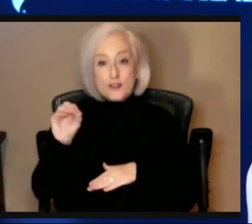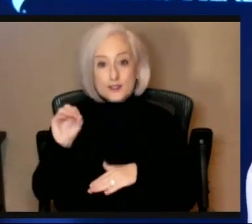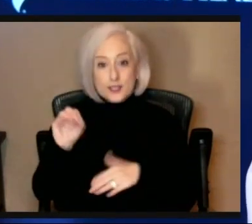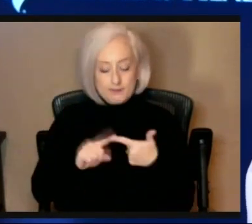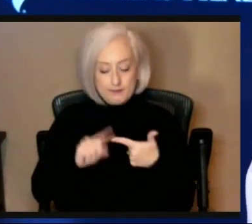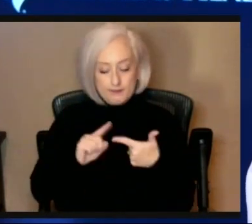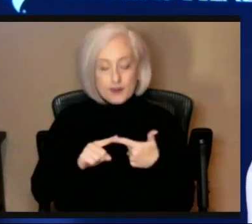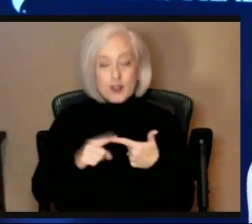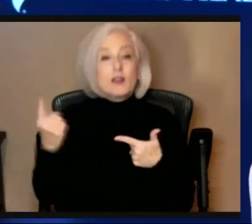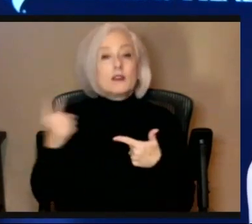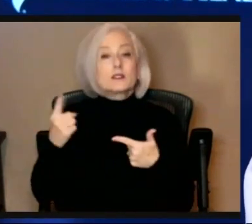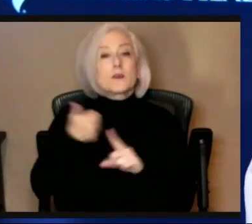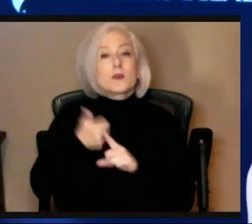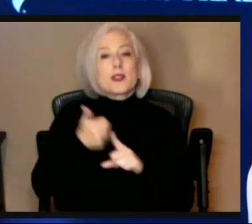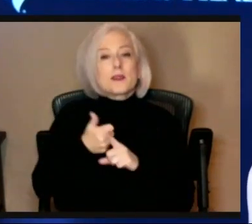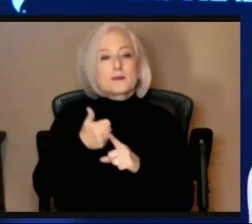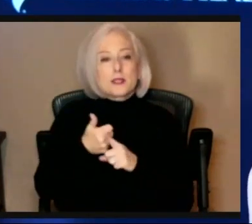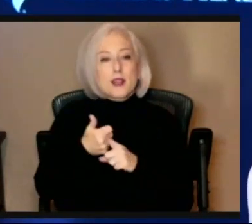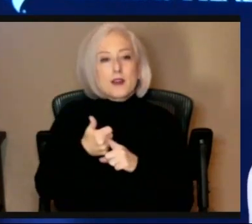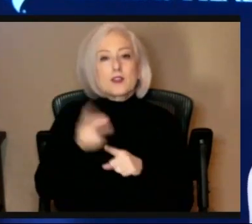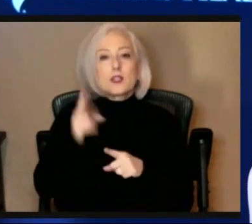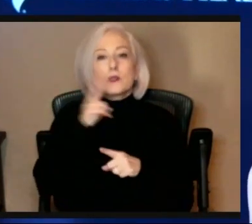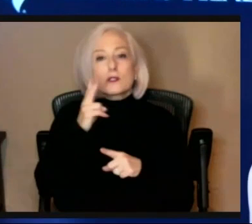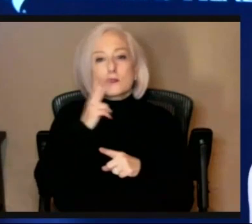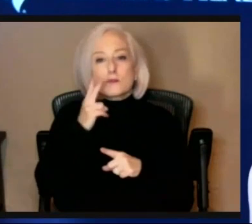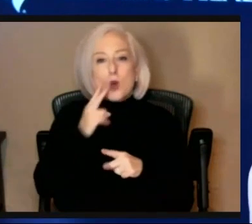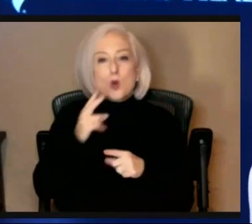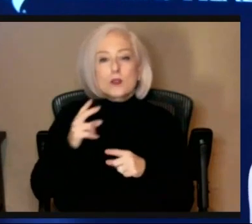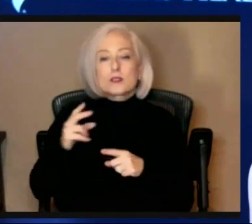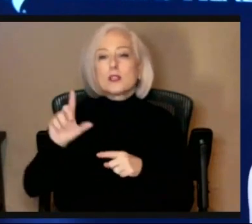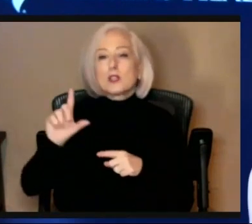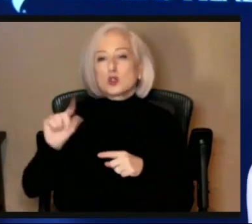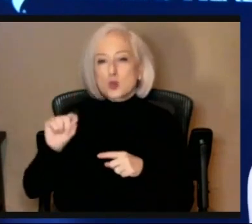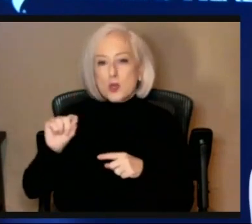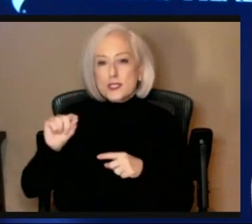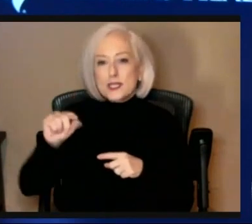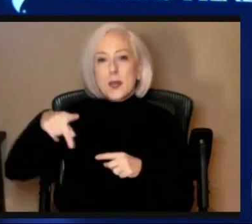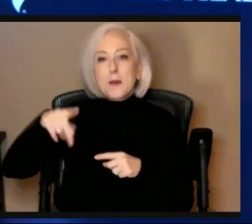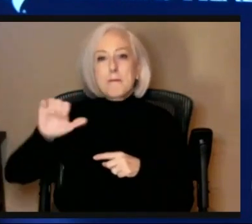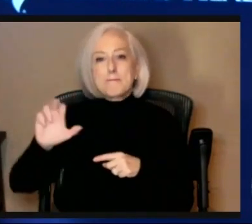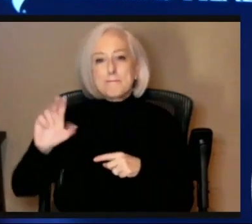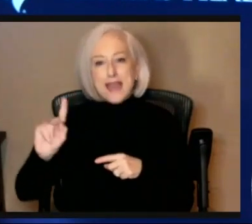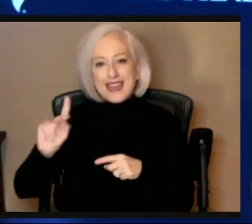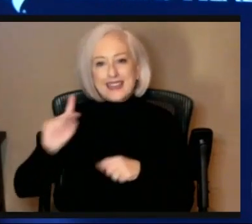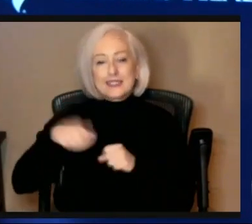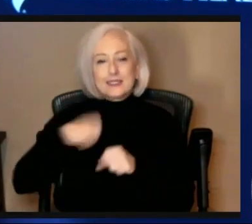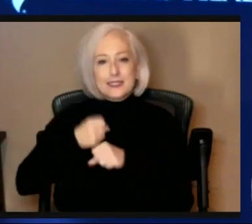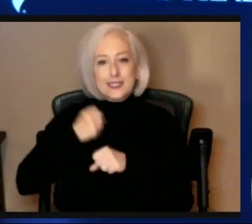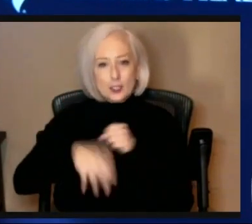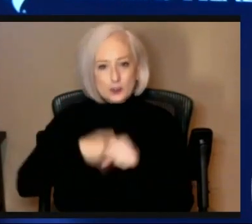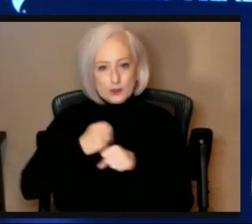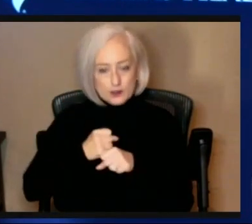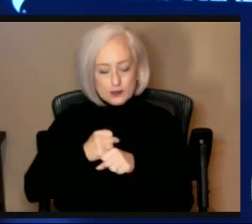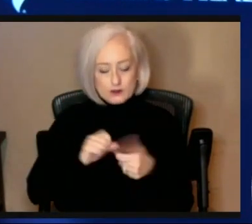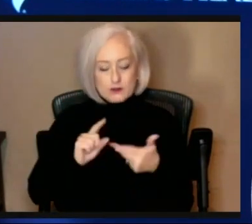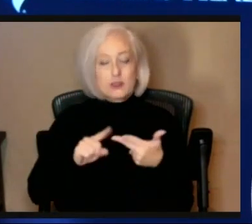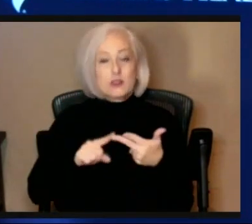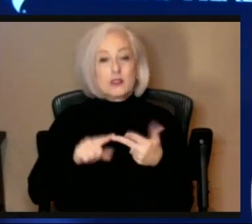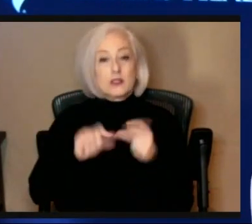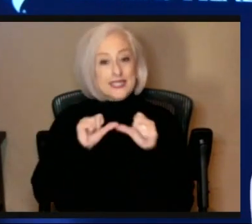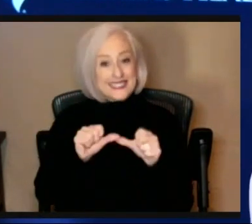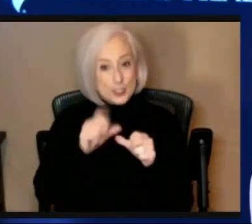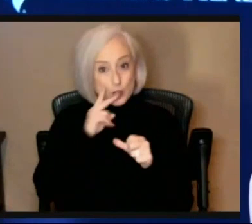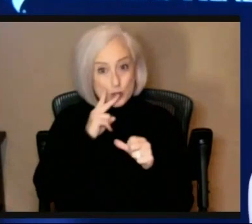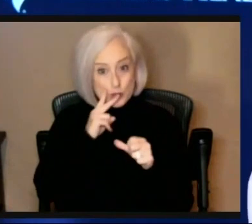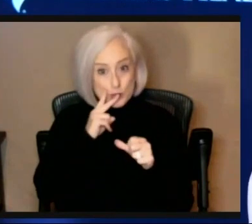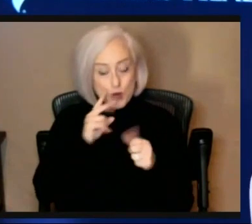has smoked at least 20 pack years, and continues to smoke or only quit smoking